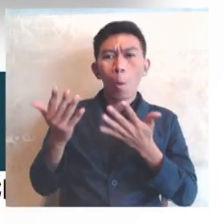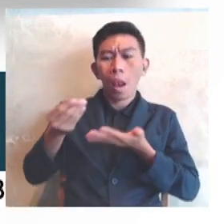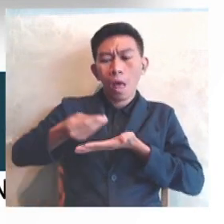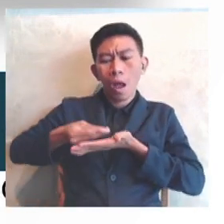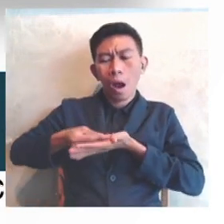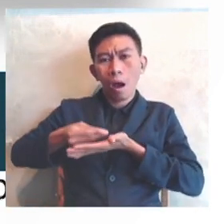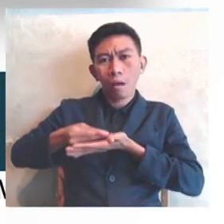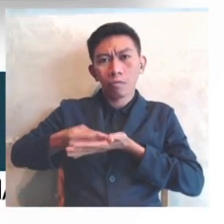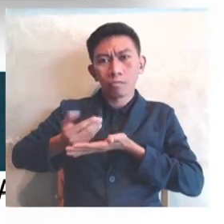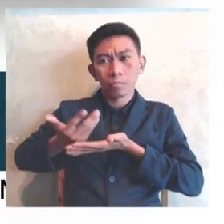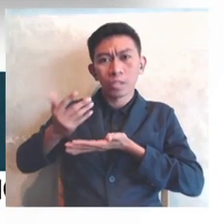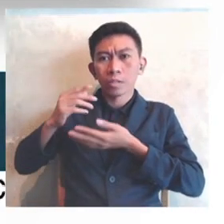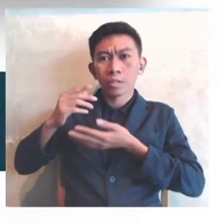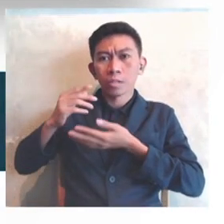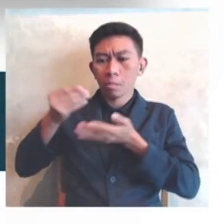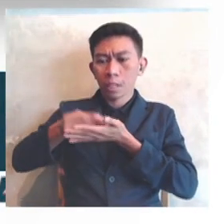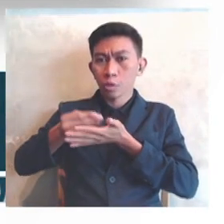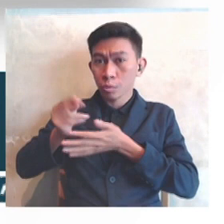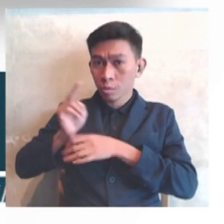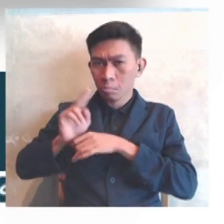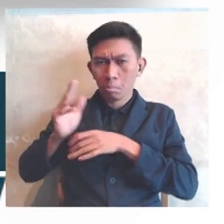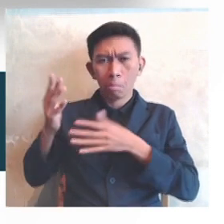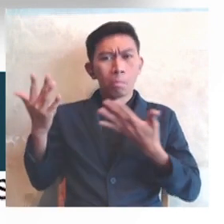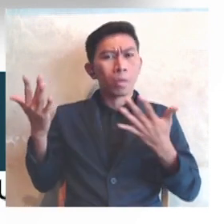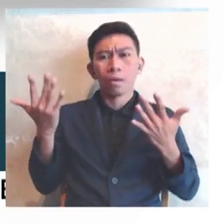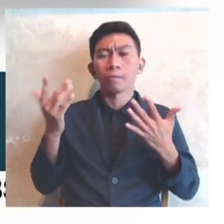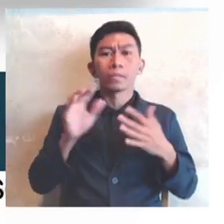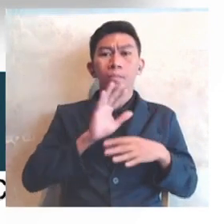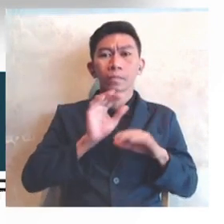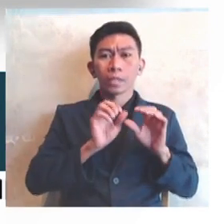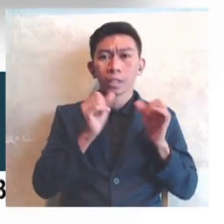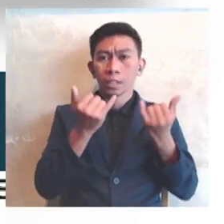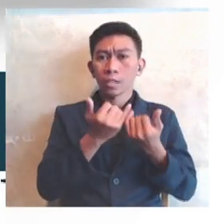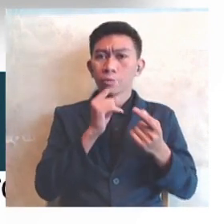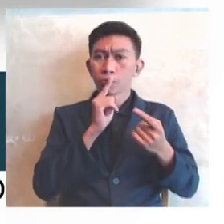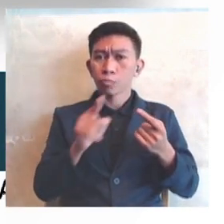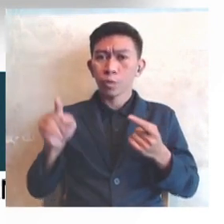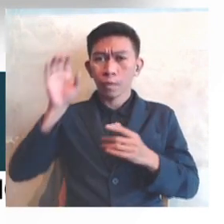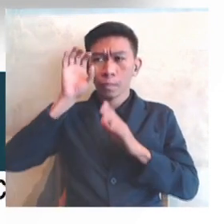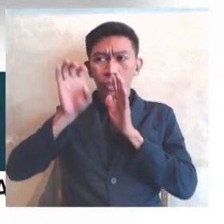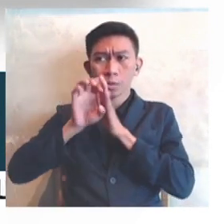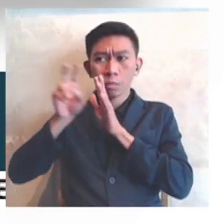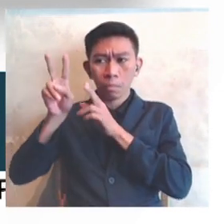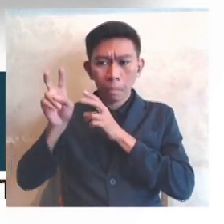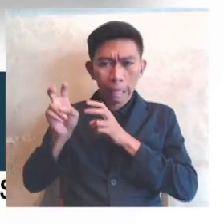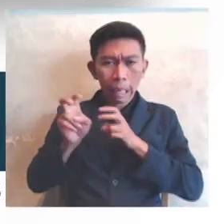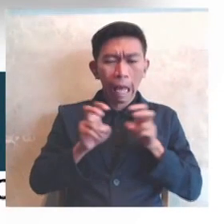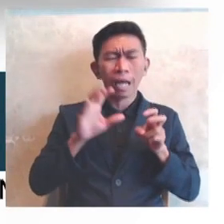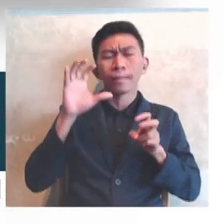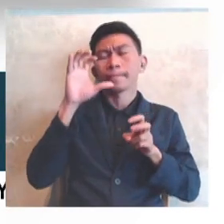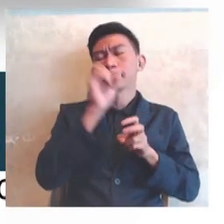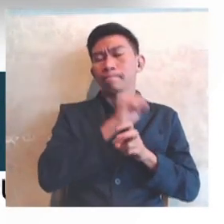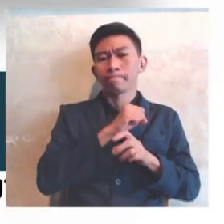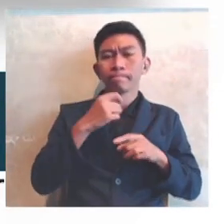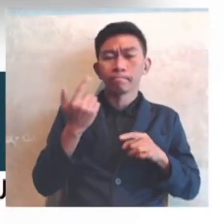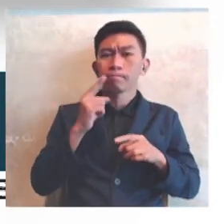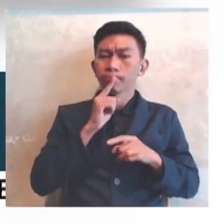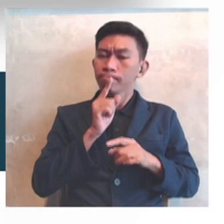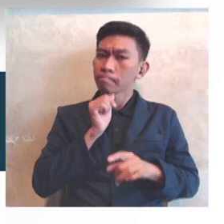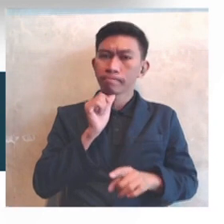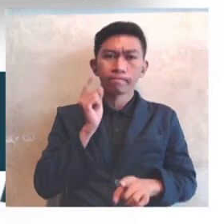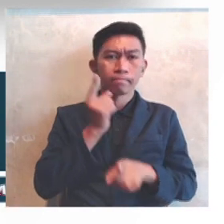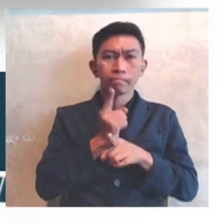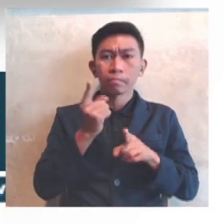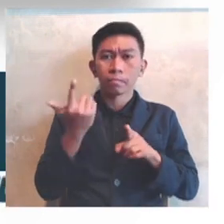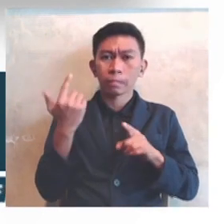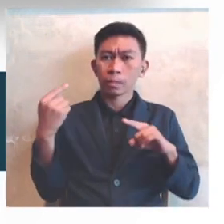it. The agency also calls its use of stock footage an unfortunate oversight, highly inappropriate and